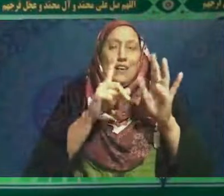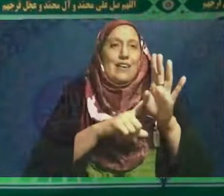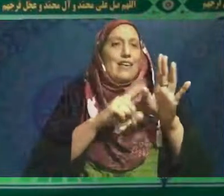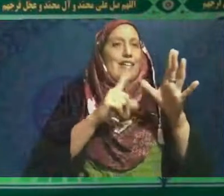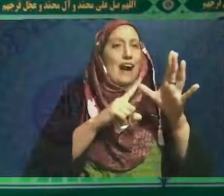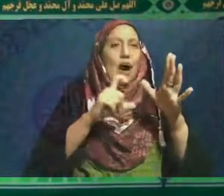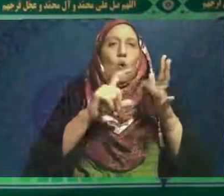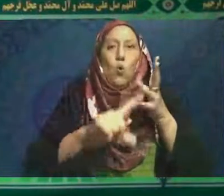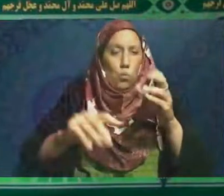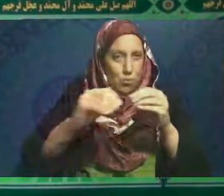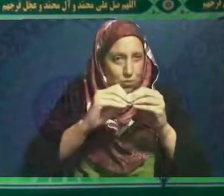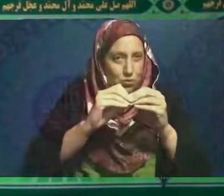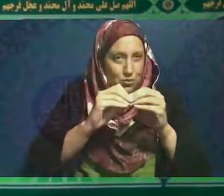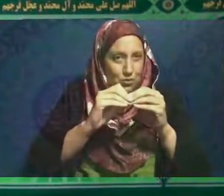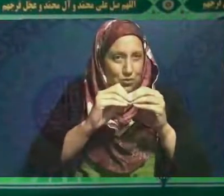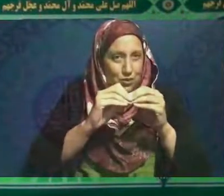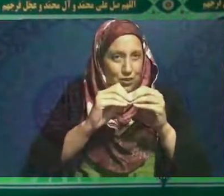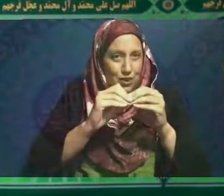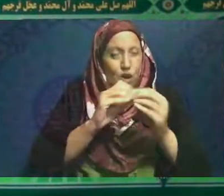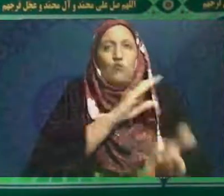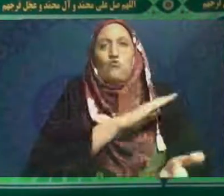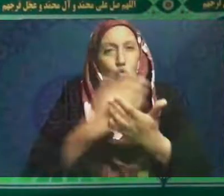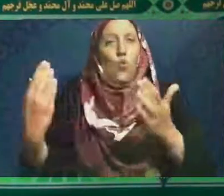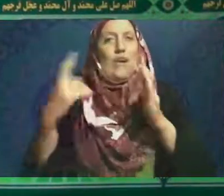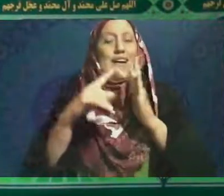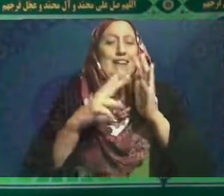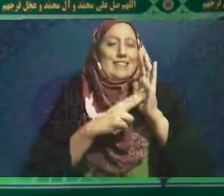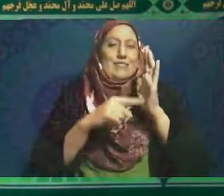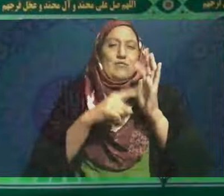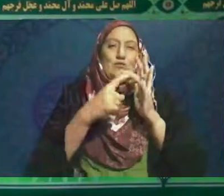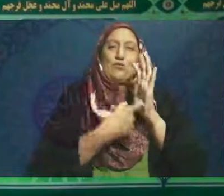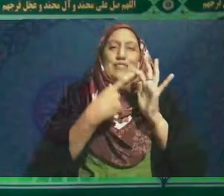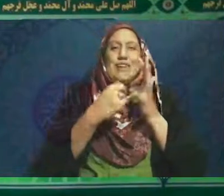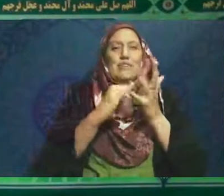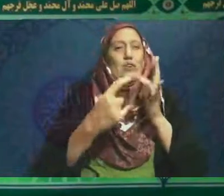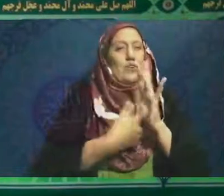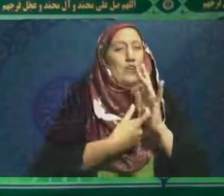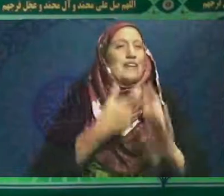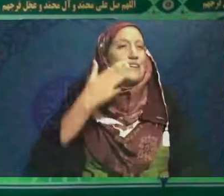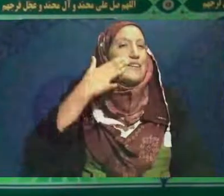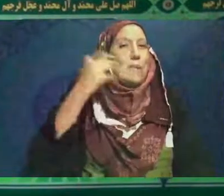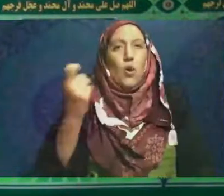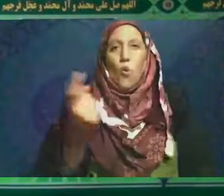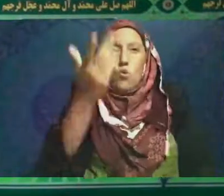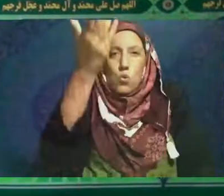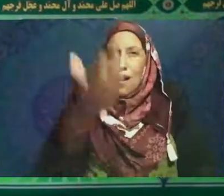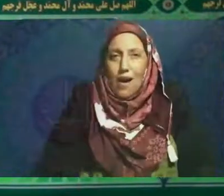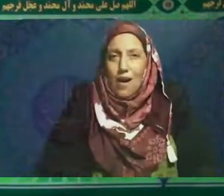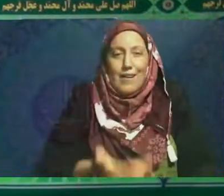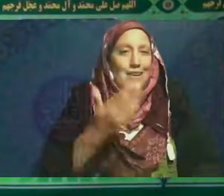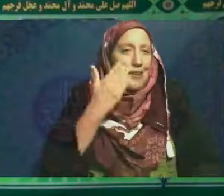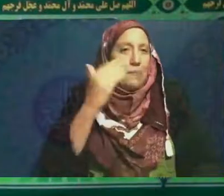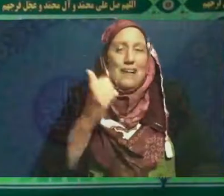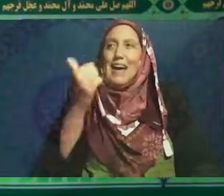matter who you are, no matter how far you are, even if you attempted to kill a prophet, yet you now